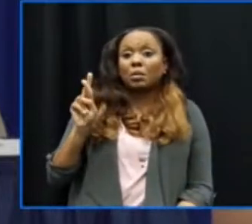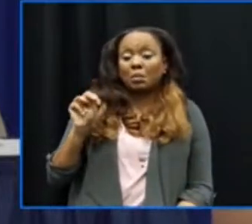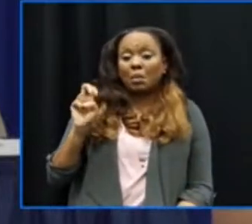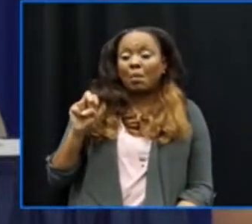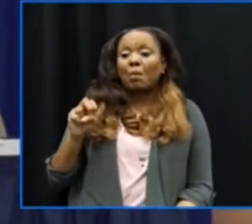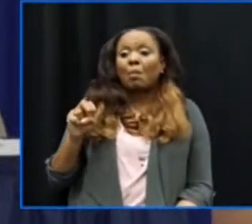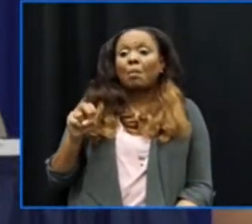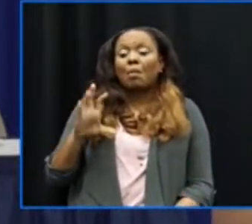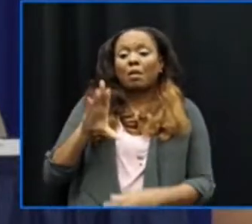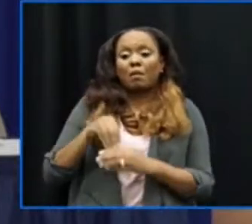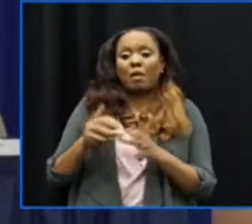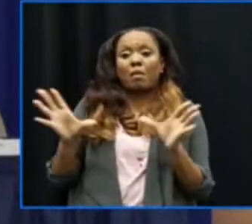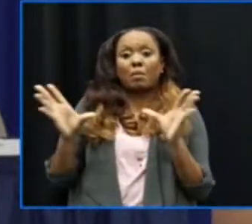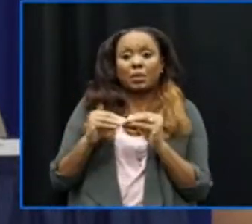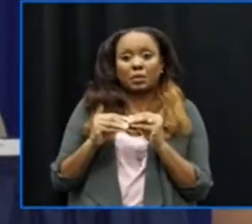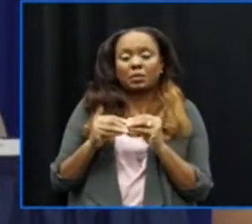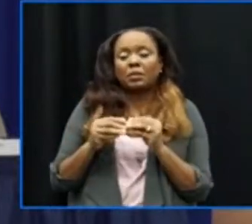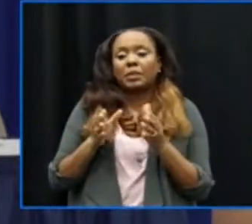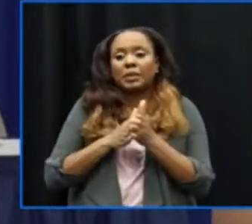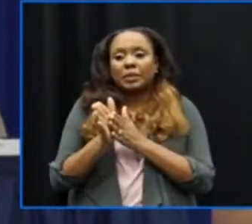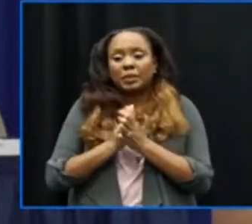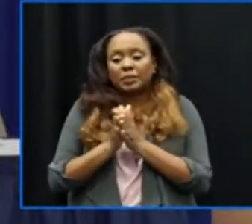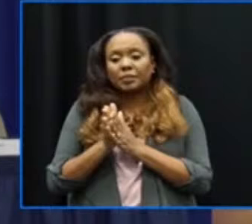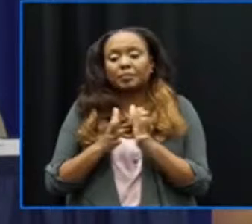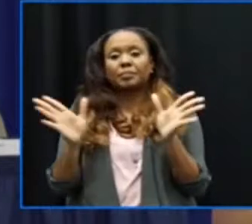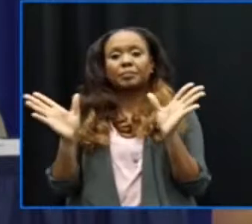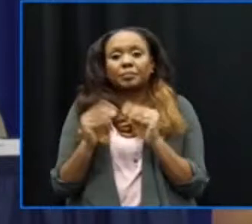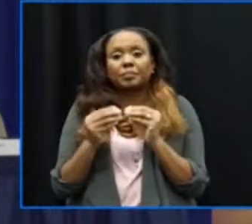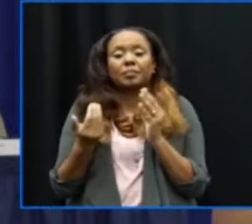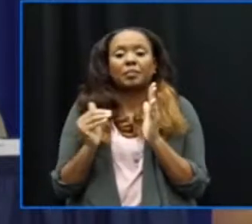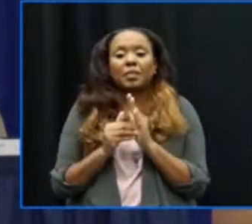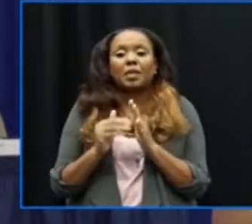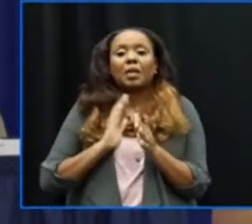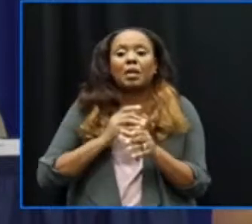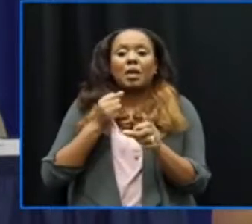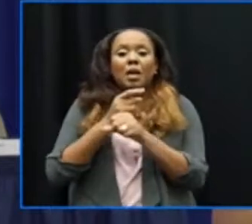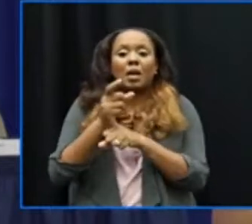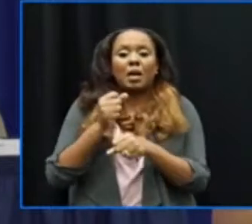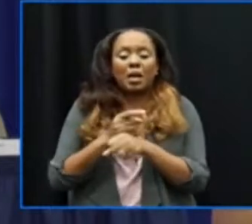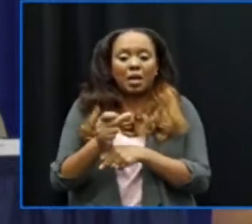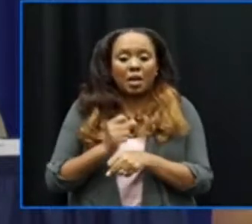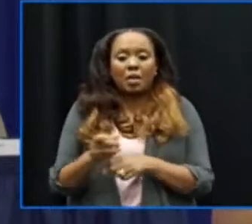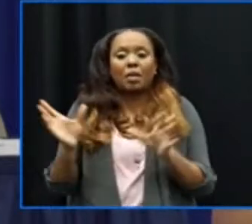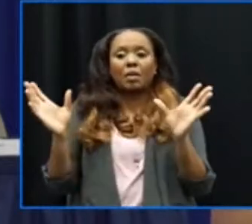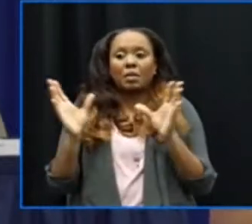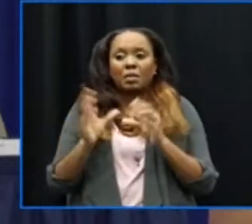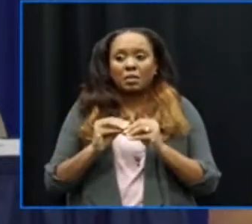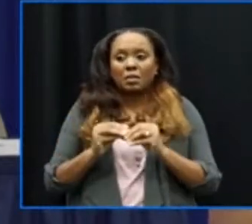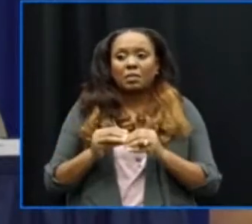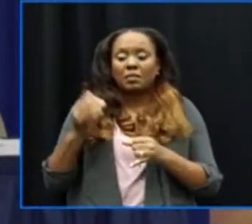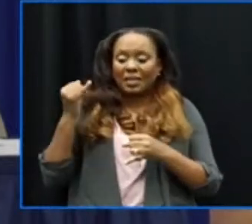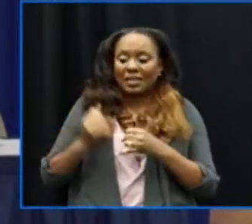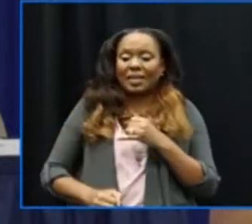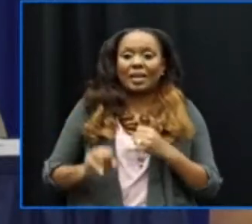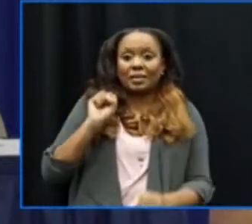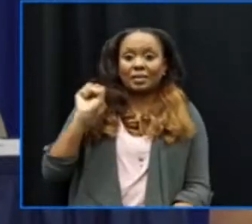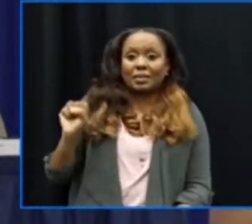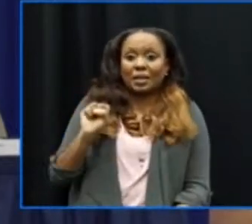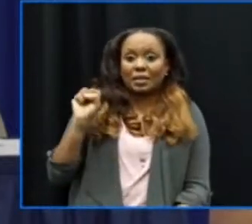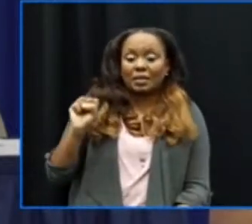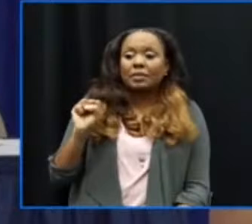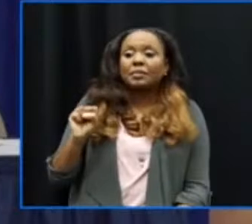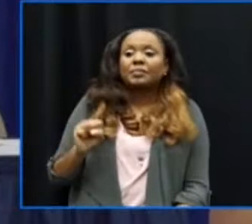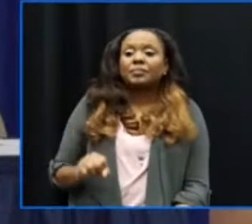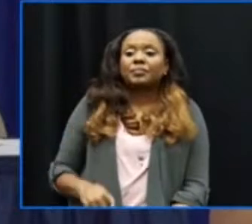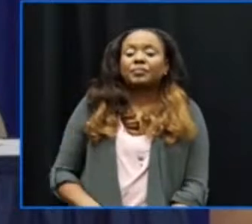engage. And we look forward to having him again at our annual conference on the last Saturday, the midterm